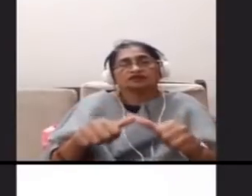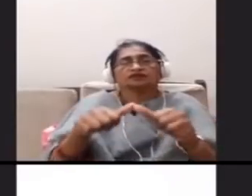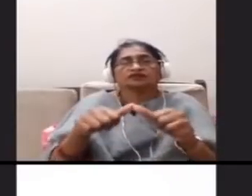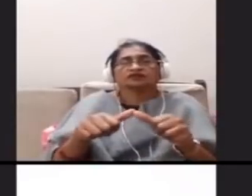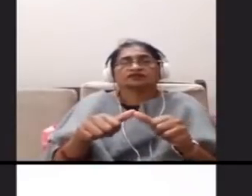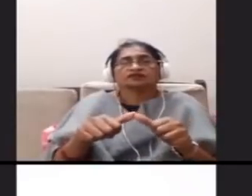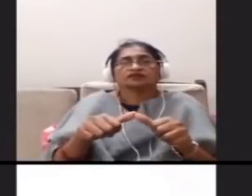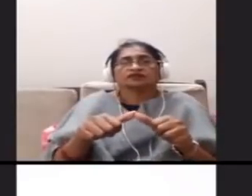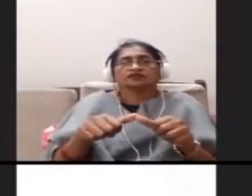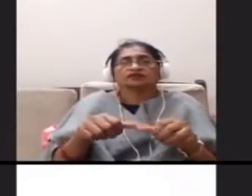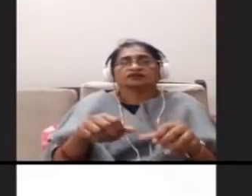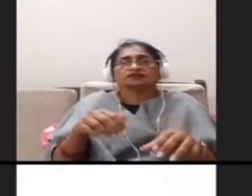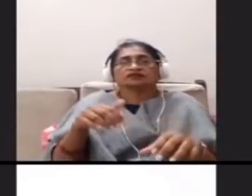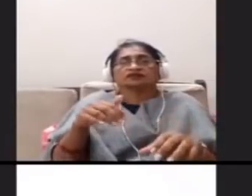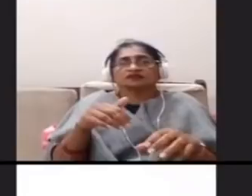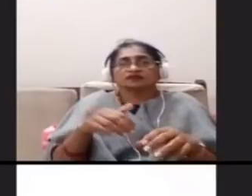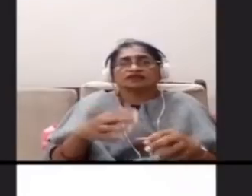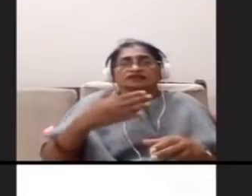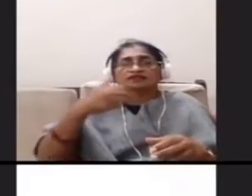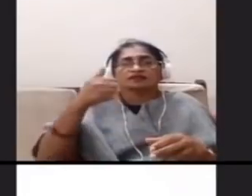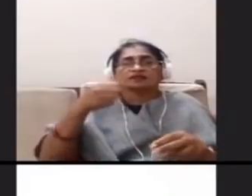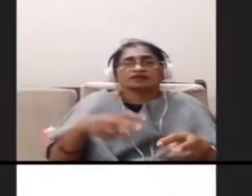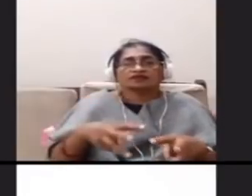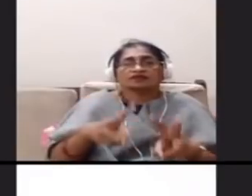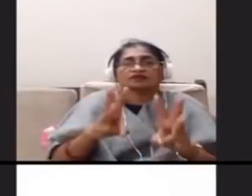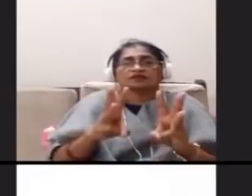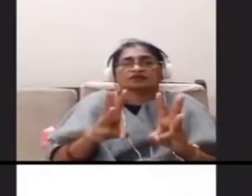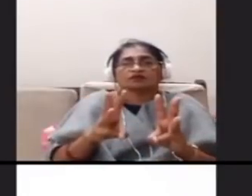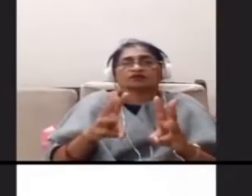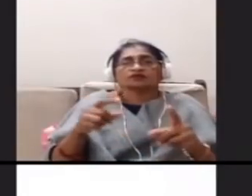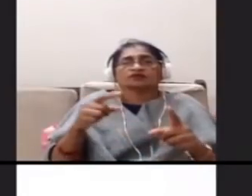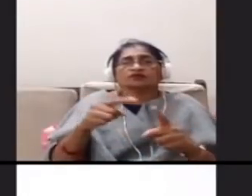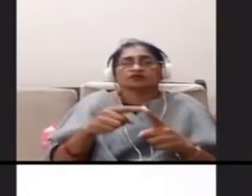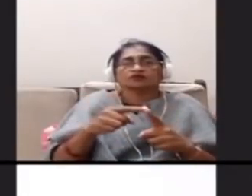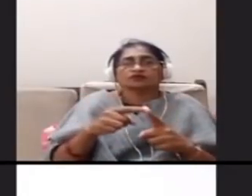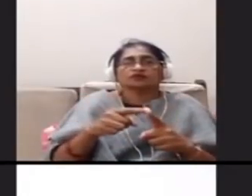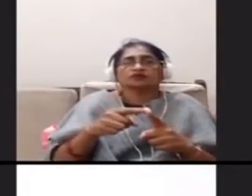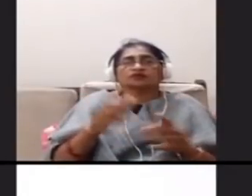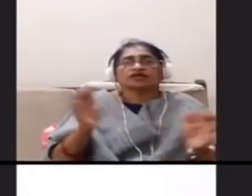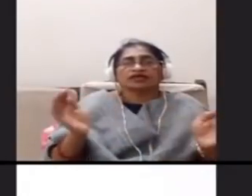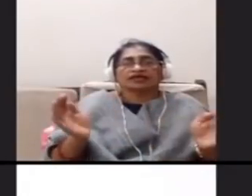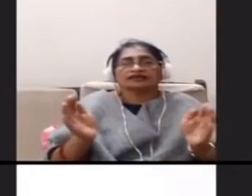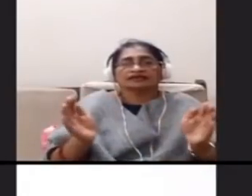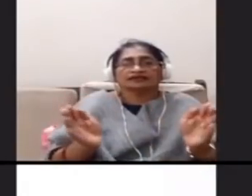into employment, because that's the best way to actually encourage,